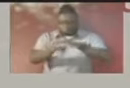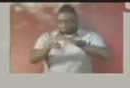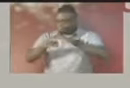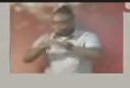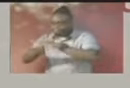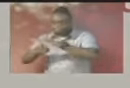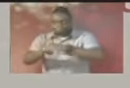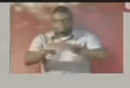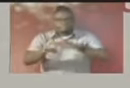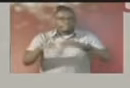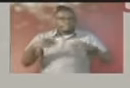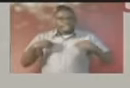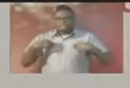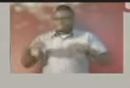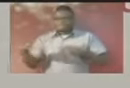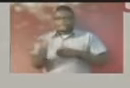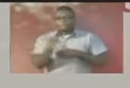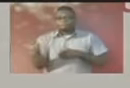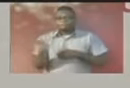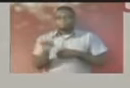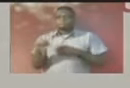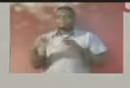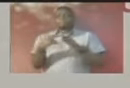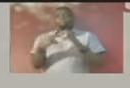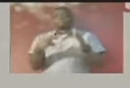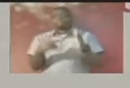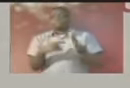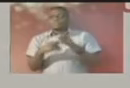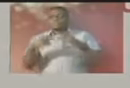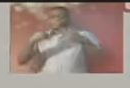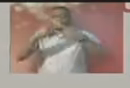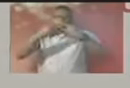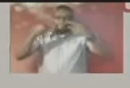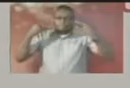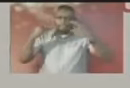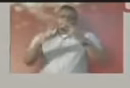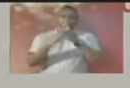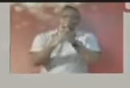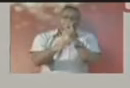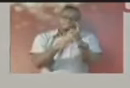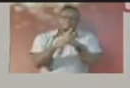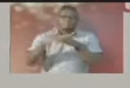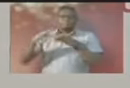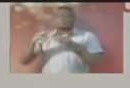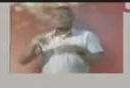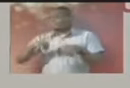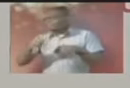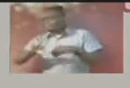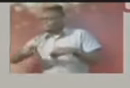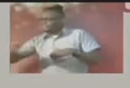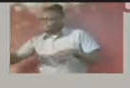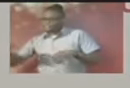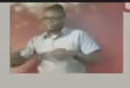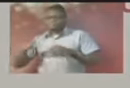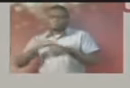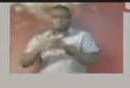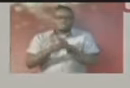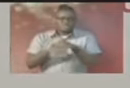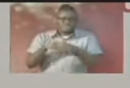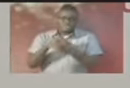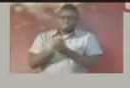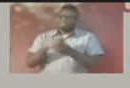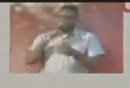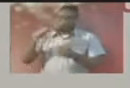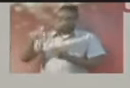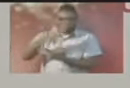the same, which is, of course, wearing your mask, social distancing, and all the others, avoiding congregation, and, of course, getting vaccinated